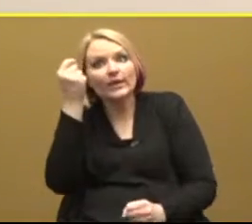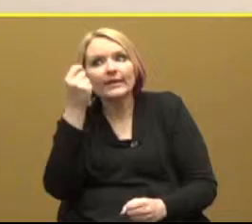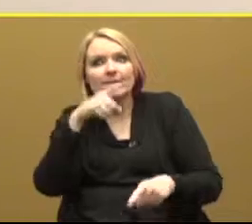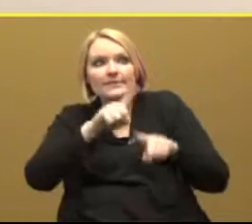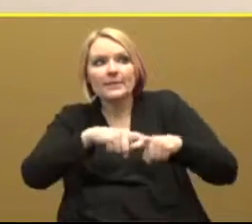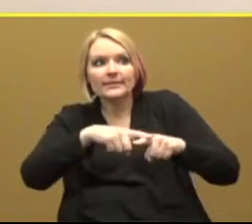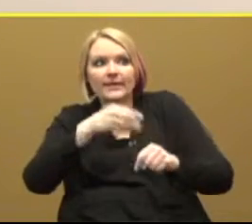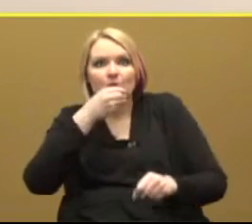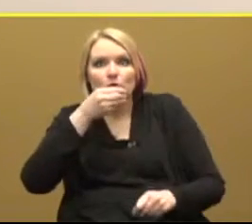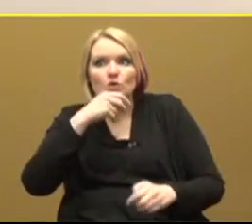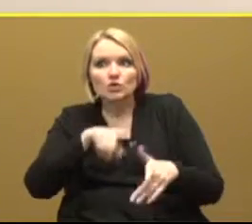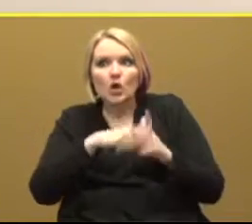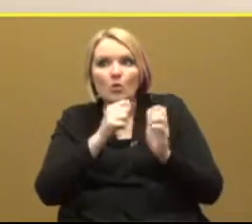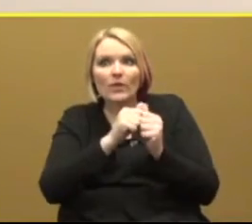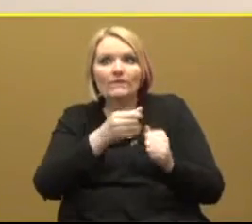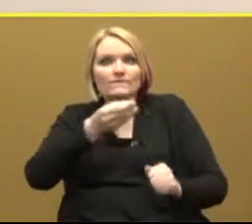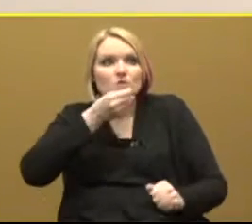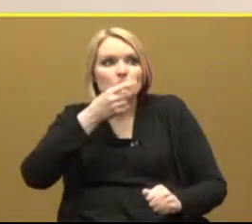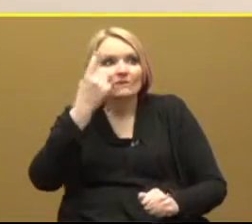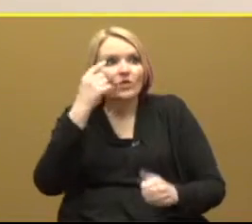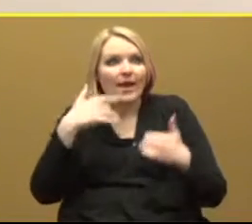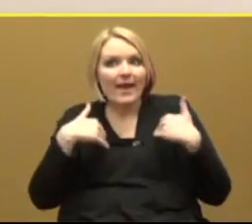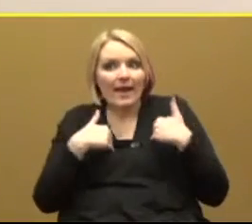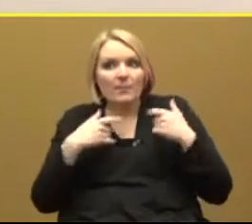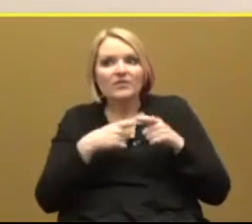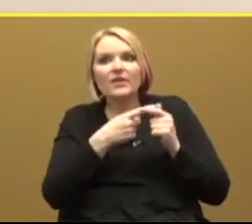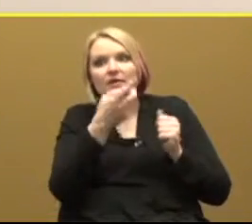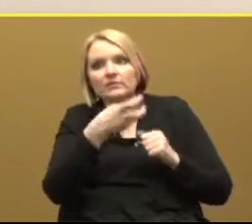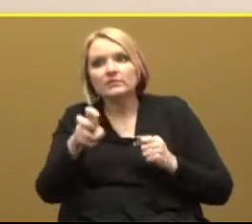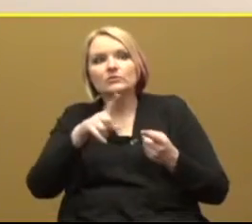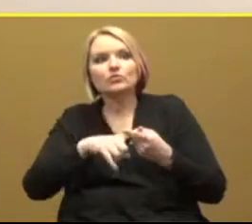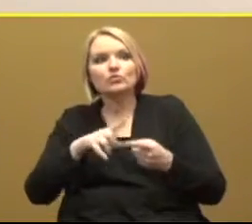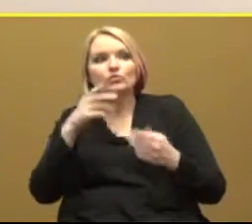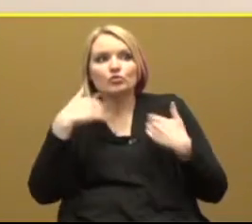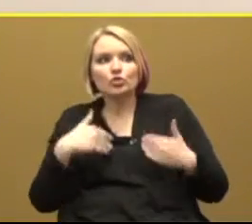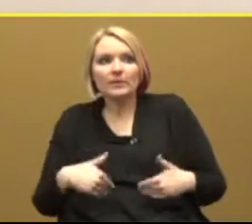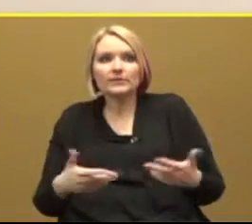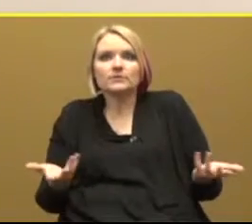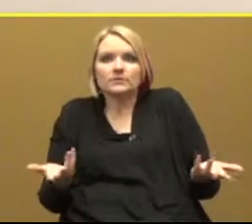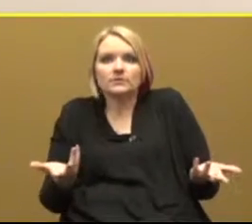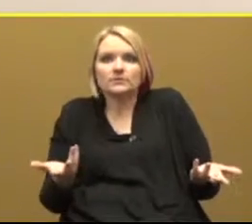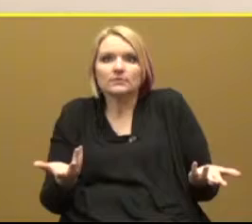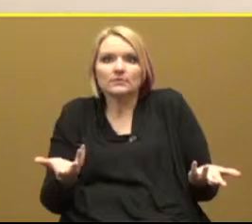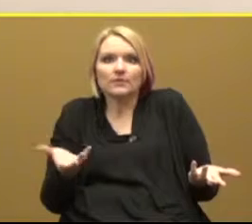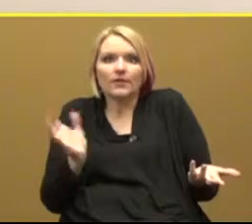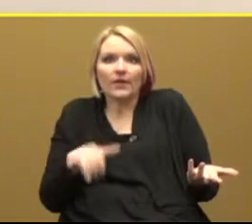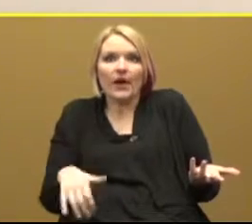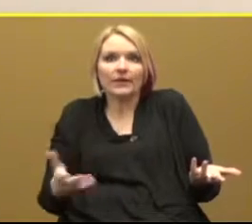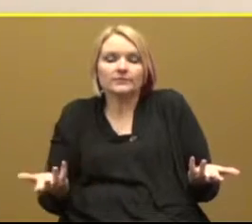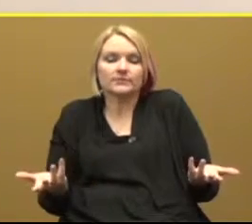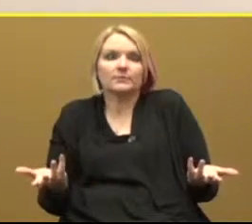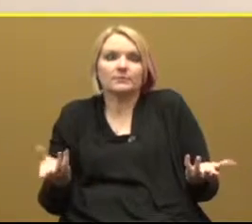it. It started out with edibles and animals and then transitioned to humans. So, it truly is.